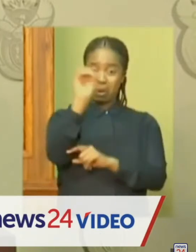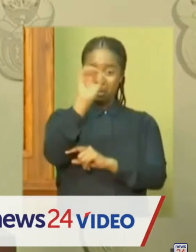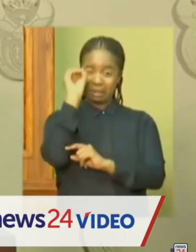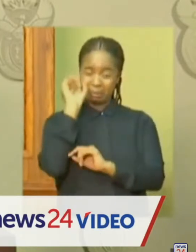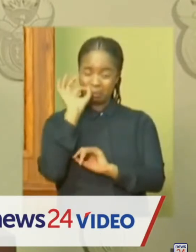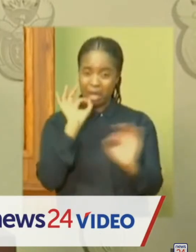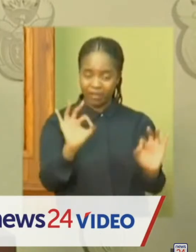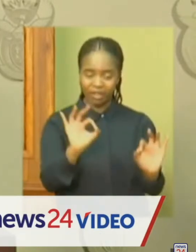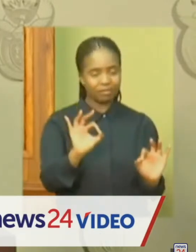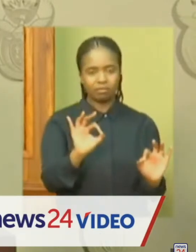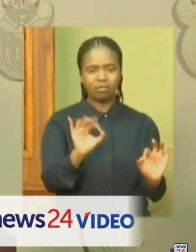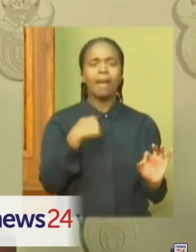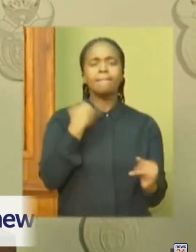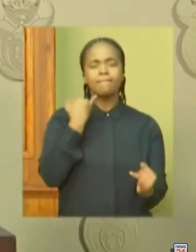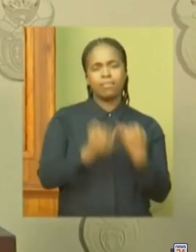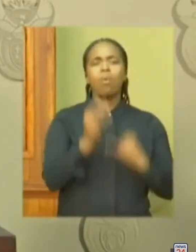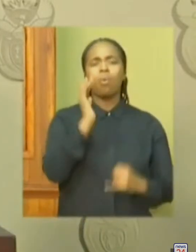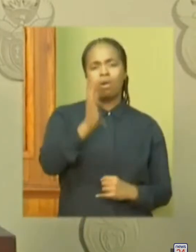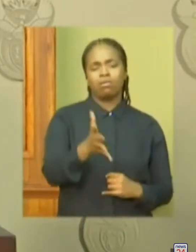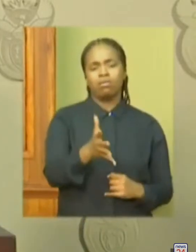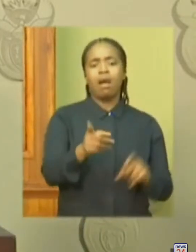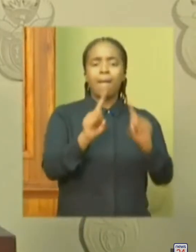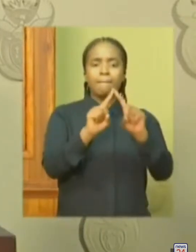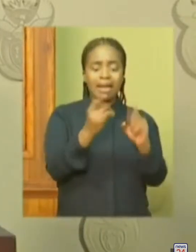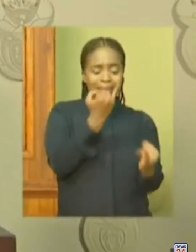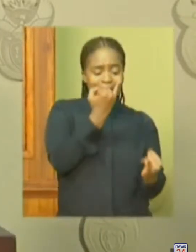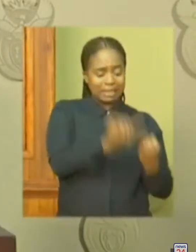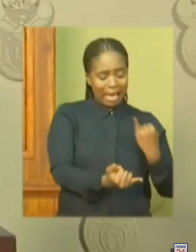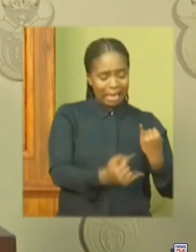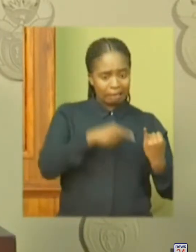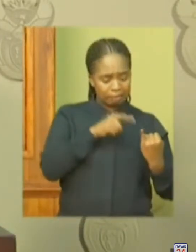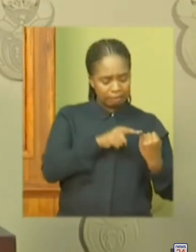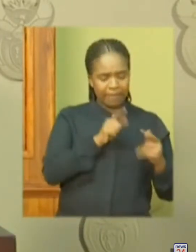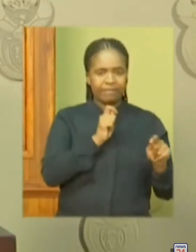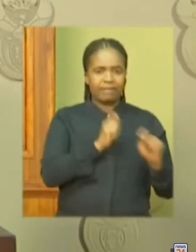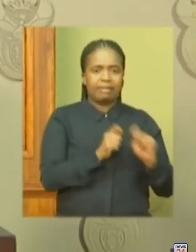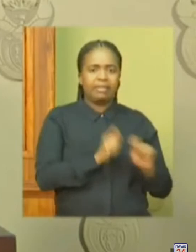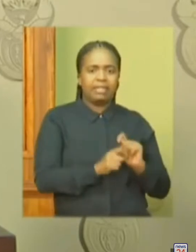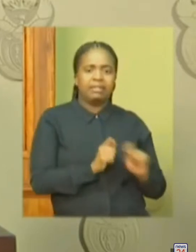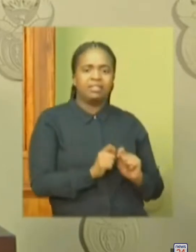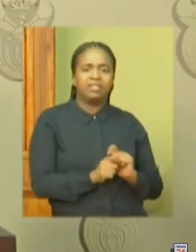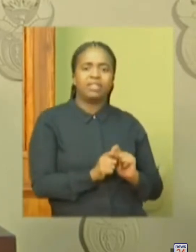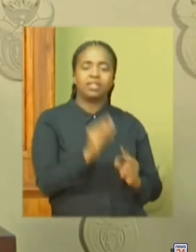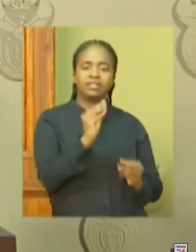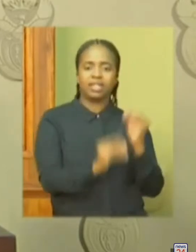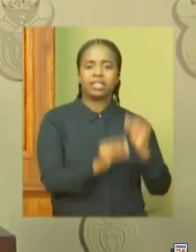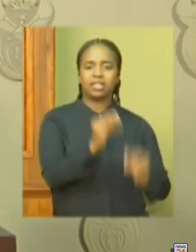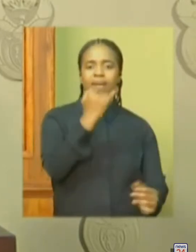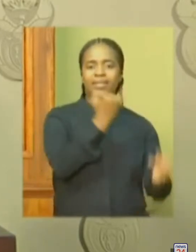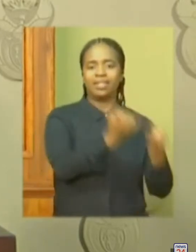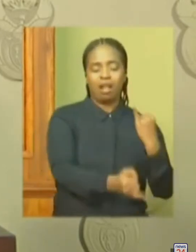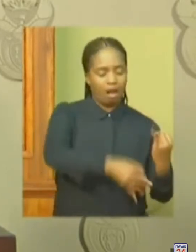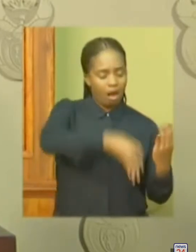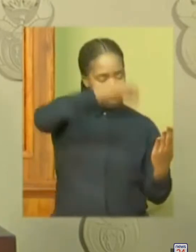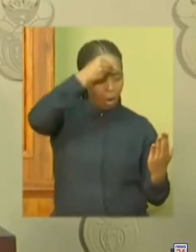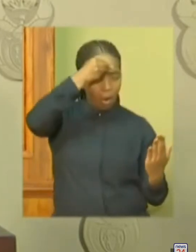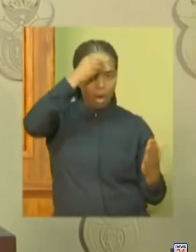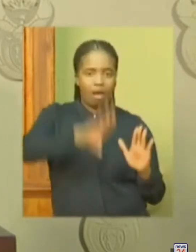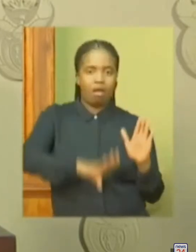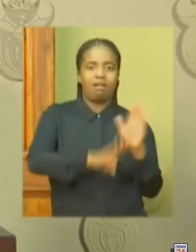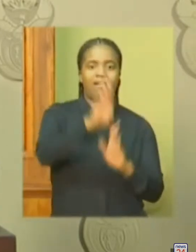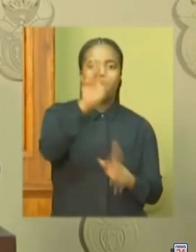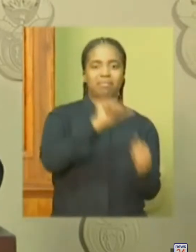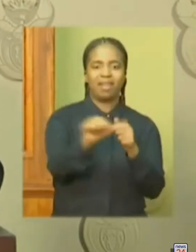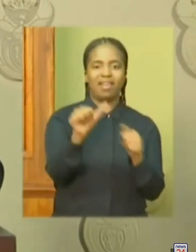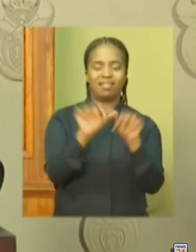but I can assure you we will always seek to correct those mistakes. Our collective